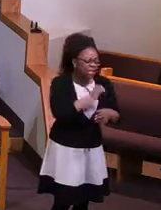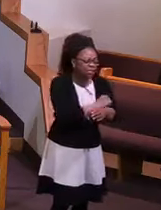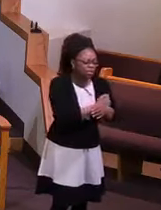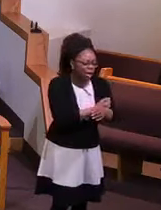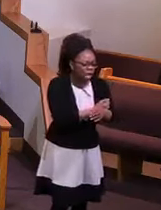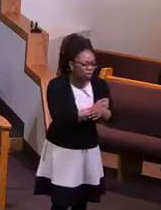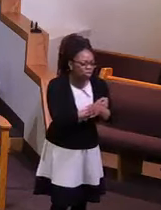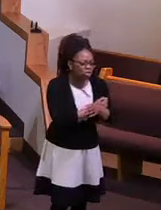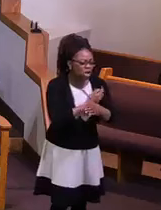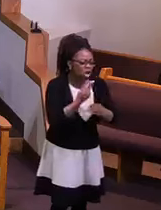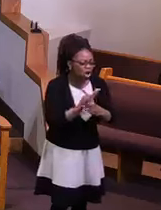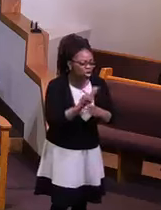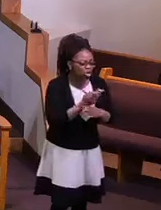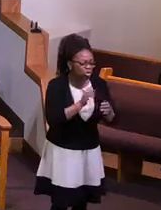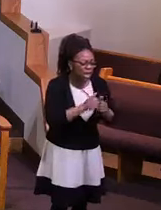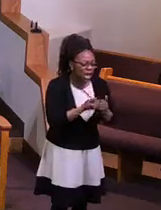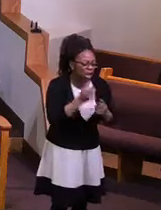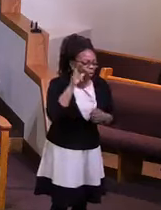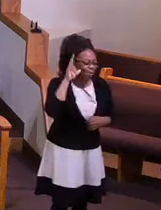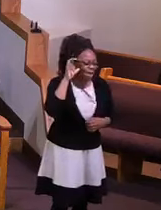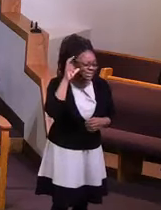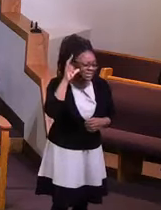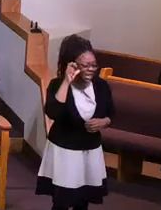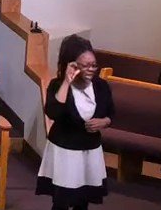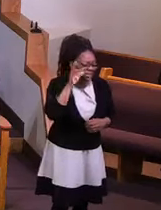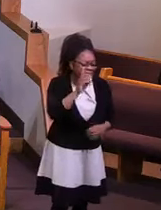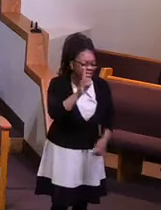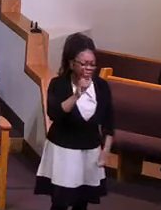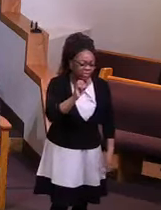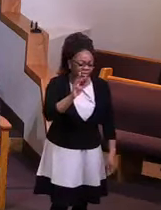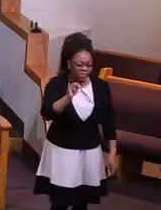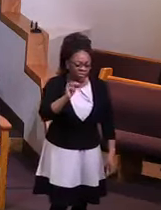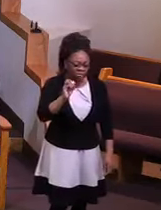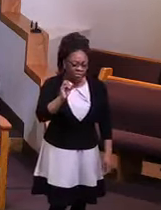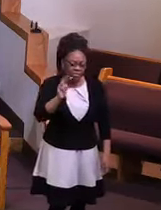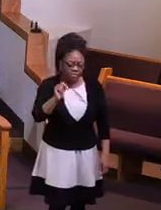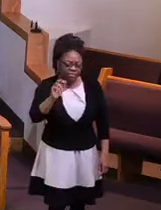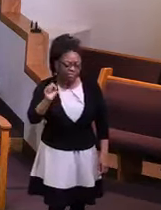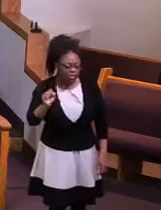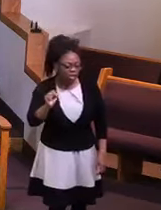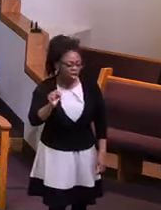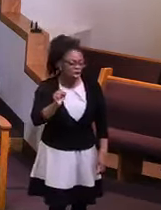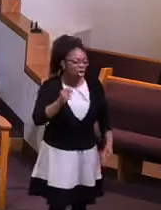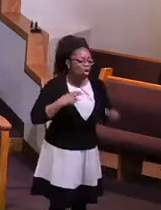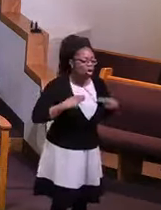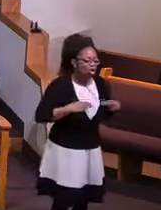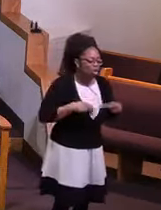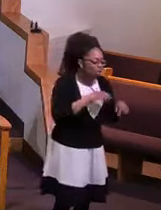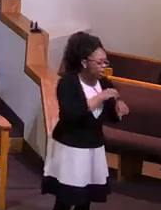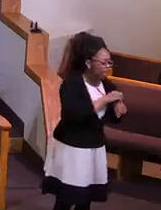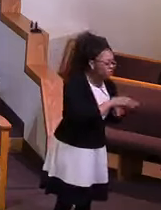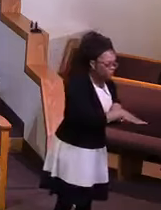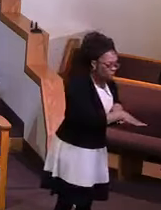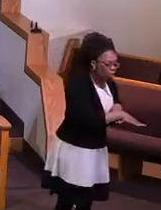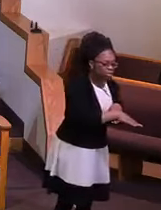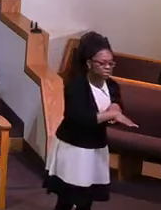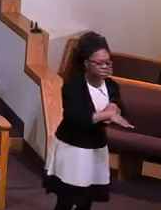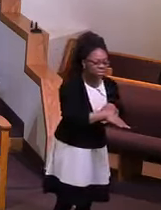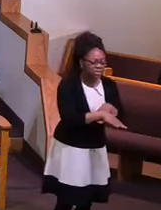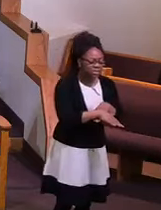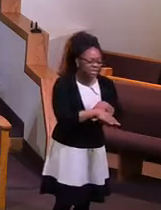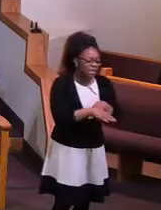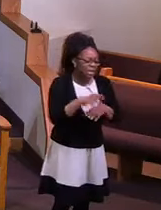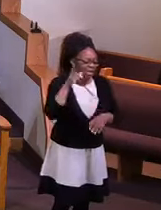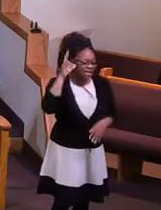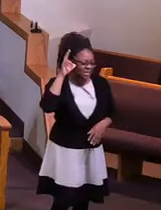by either Satan, demons, or human influence or possessed. Please believe that demon possession is not